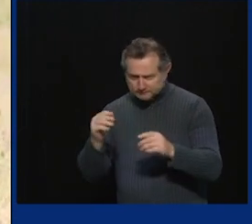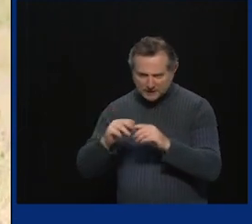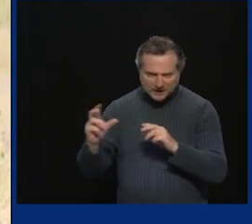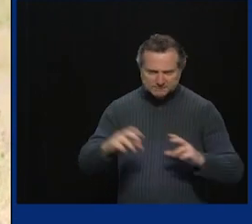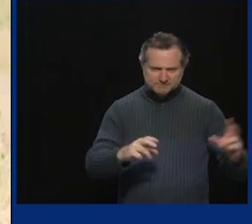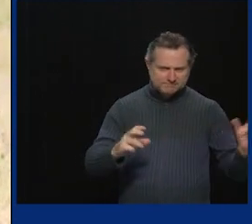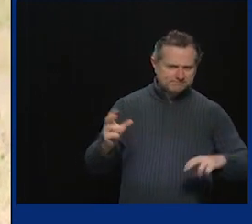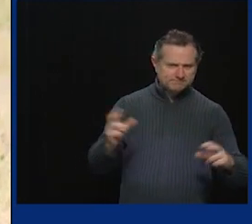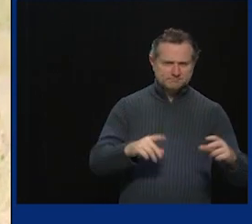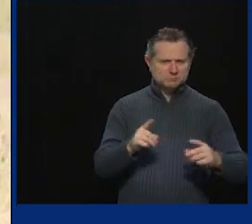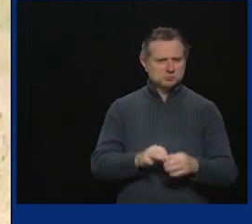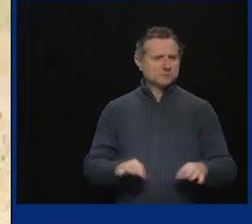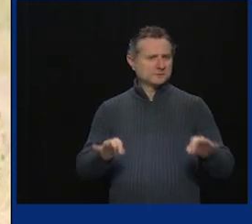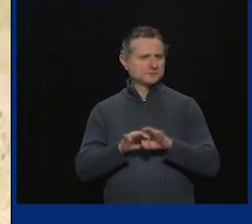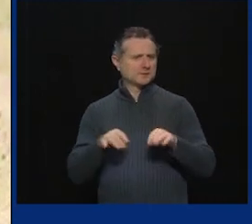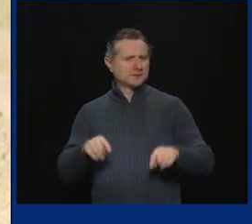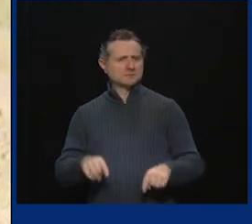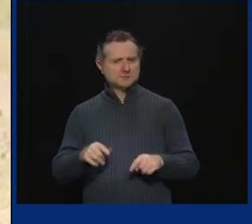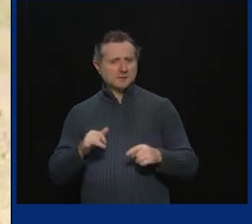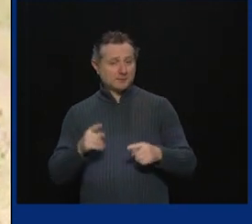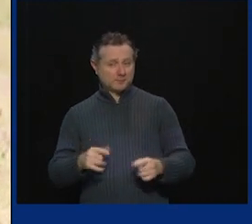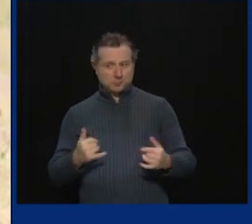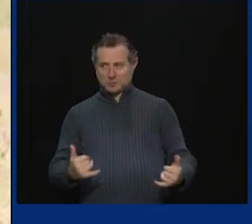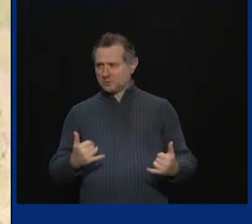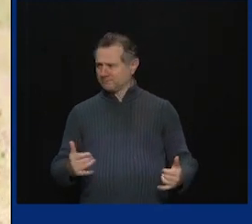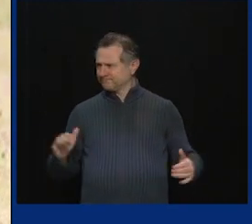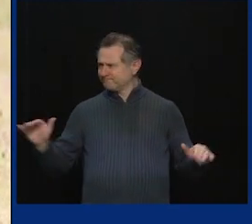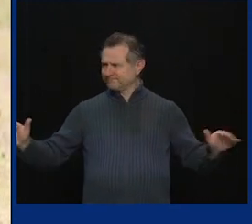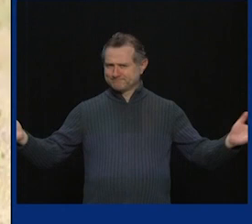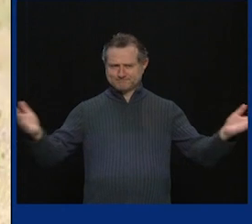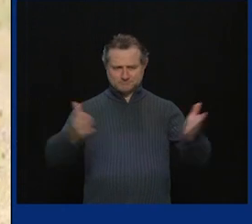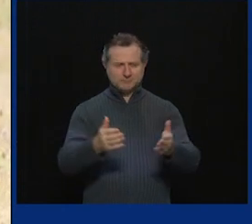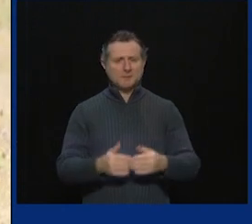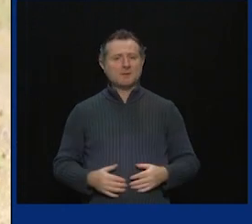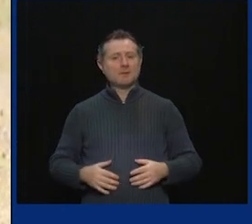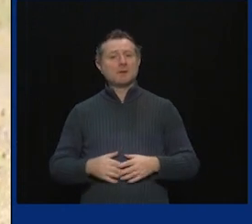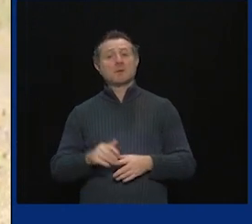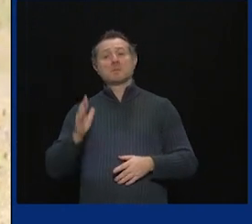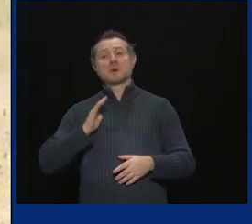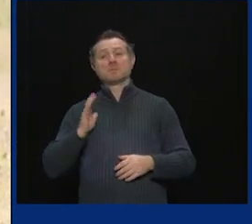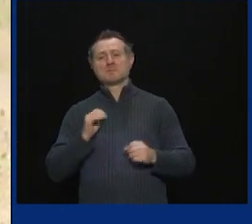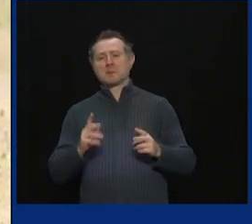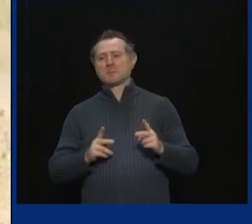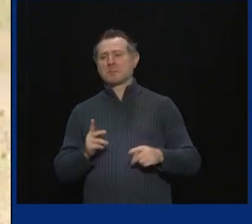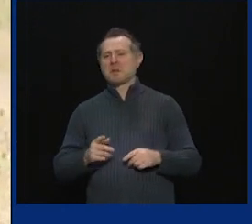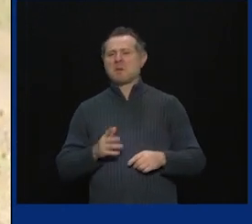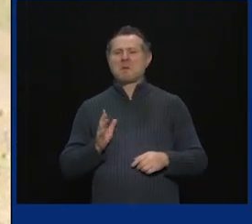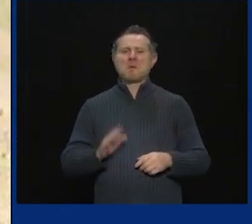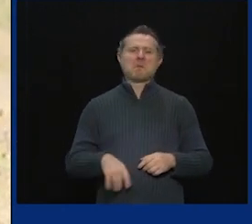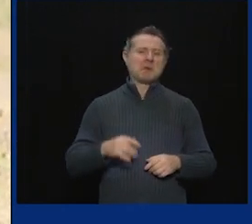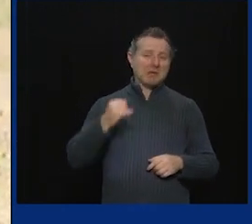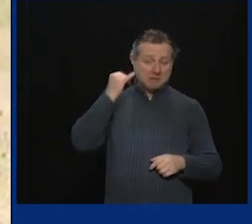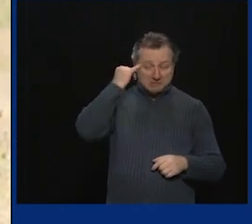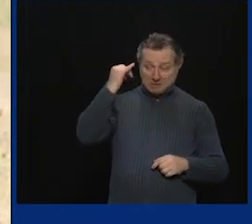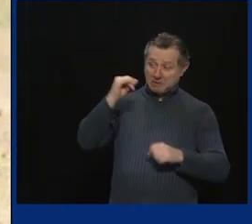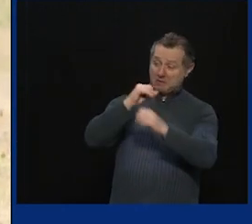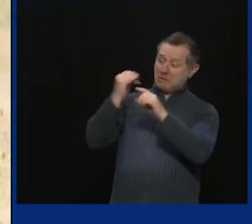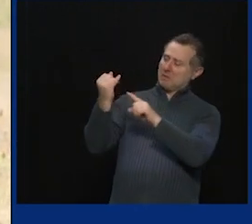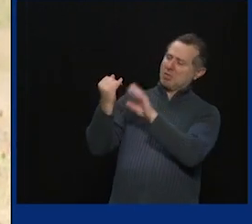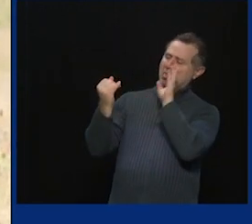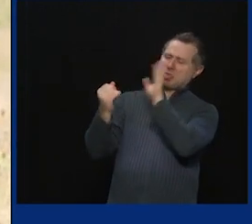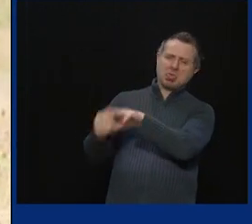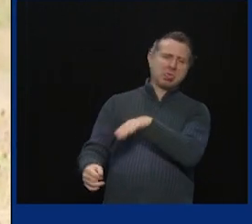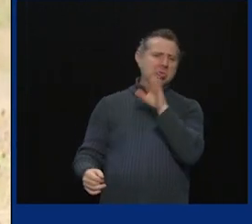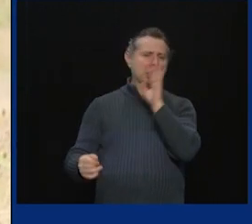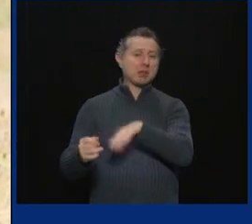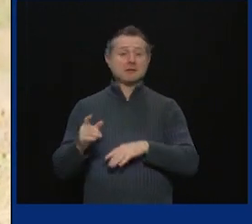today. At a time when many thought that STAMP was just an idea, leaders in the state Senate trusted the